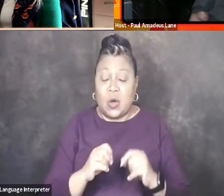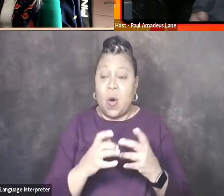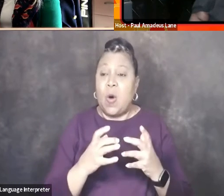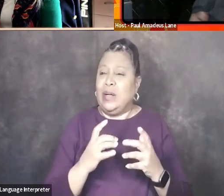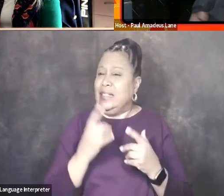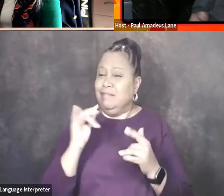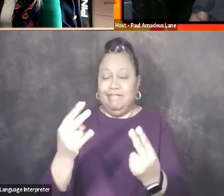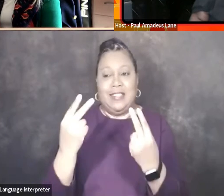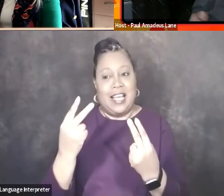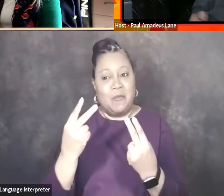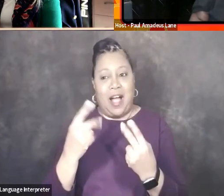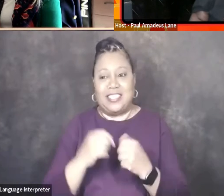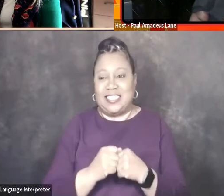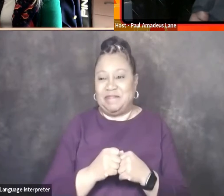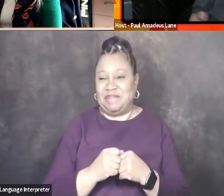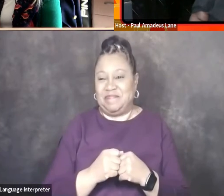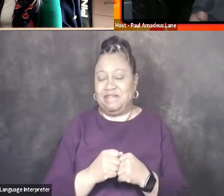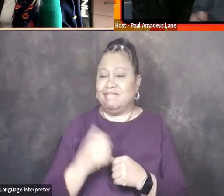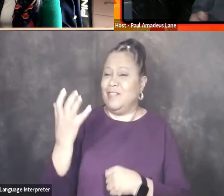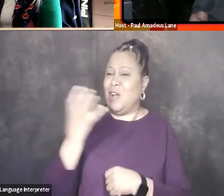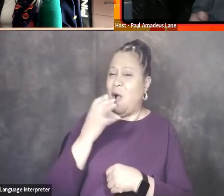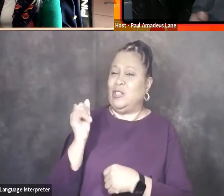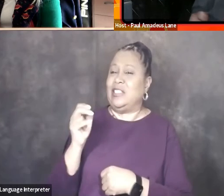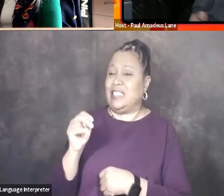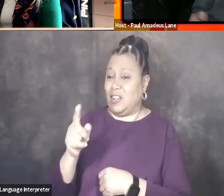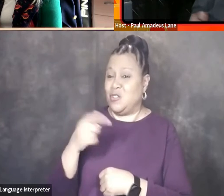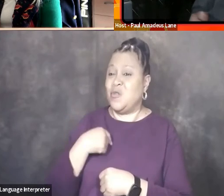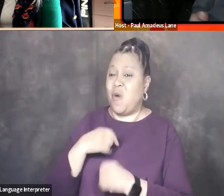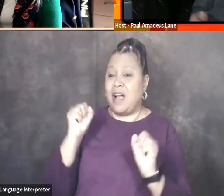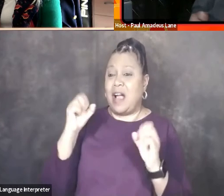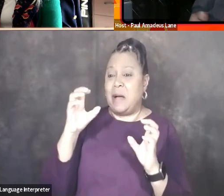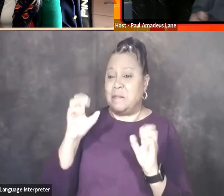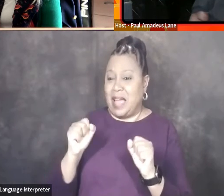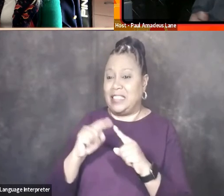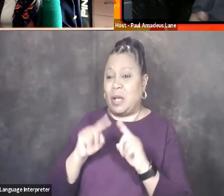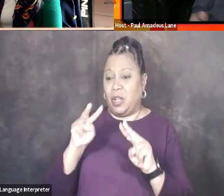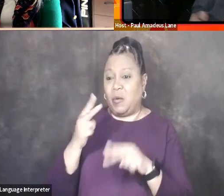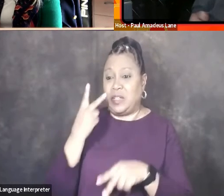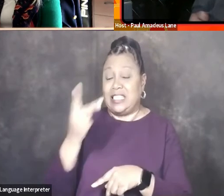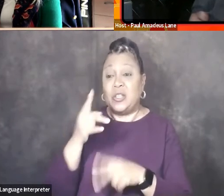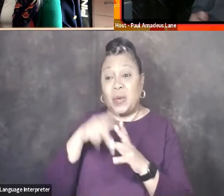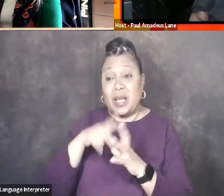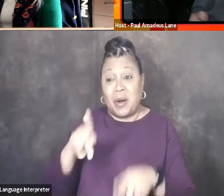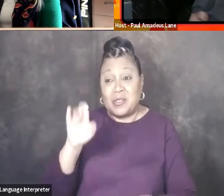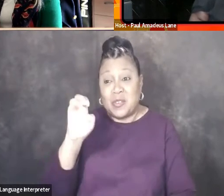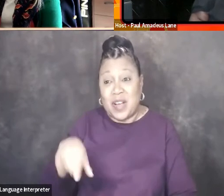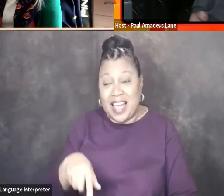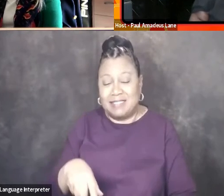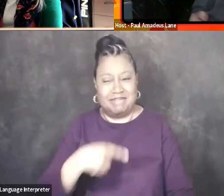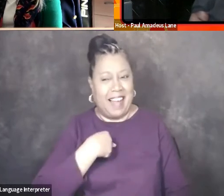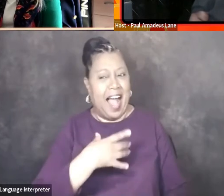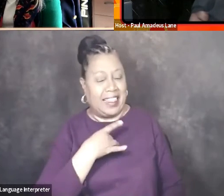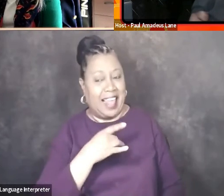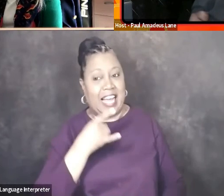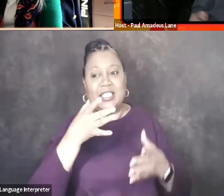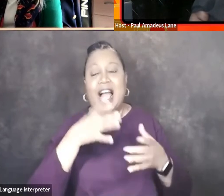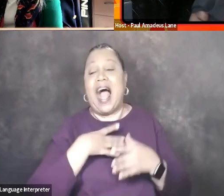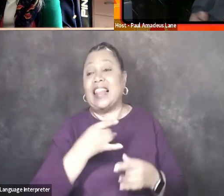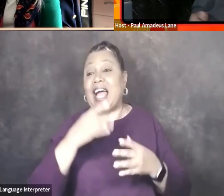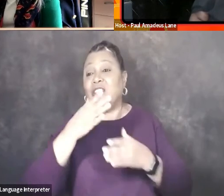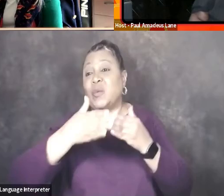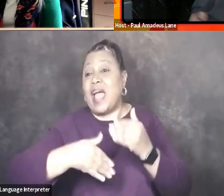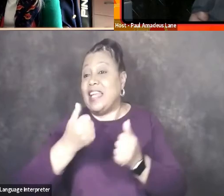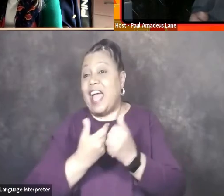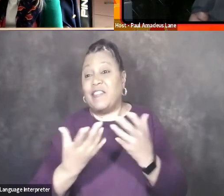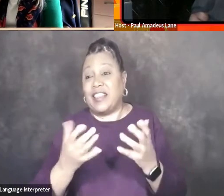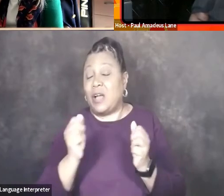stay tuned, keep watching. Awesome. Gianna, you are amazing, and we look forward to seeing you in person. Okay. I like to end